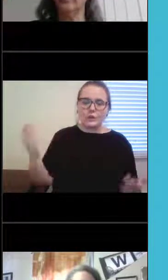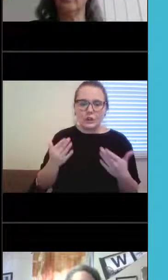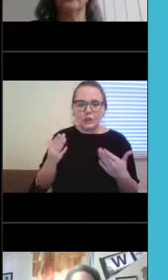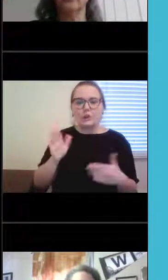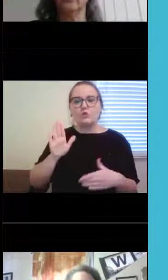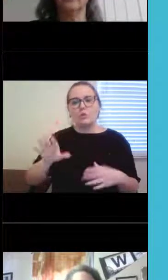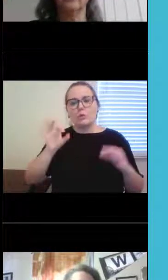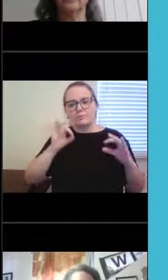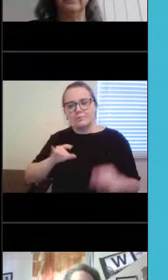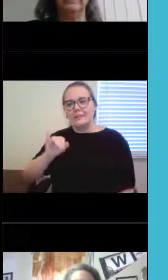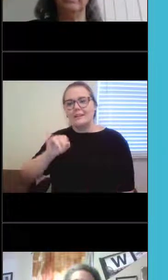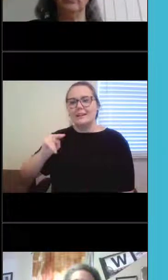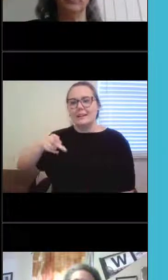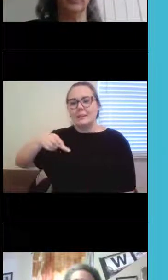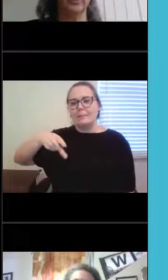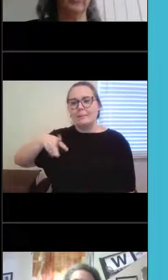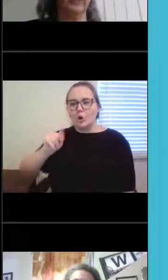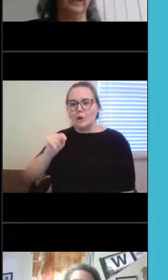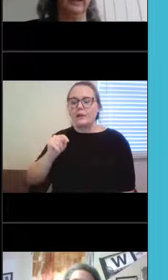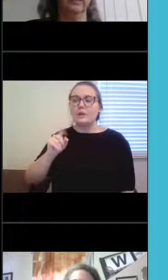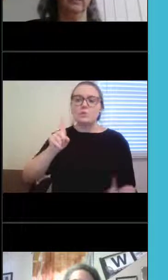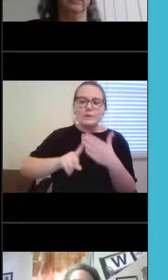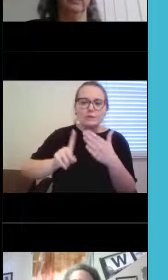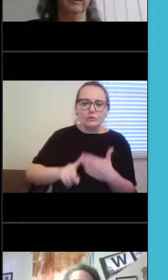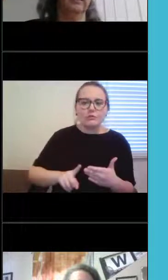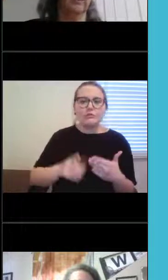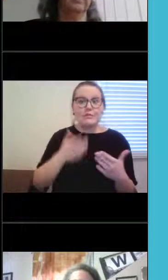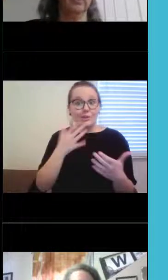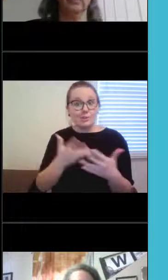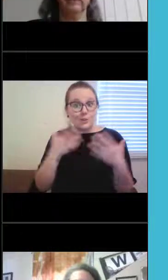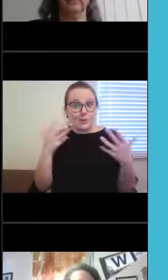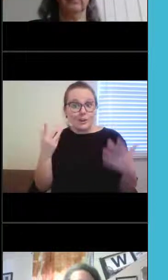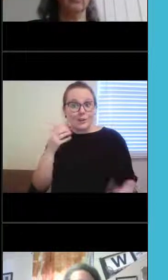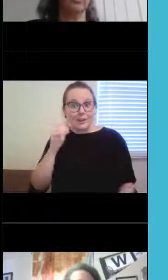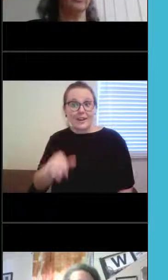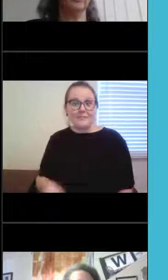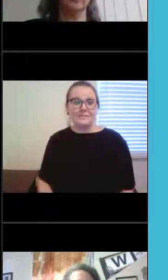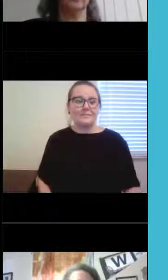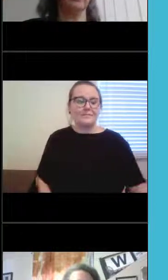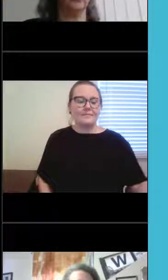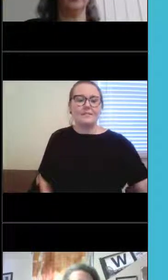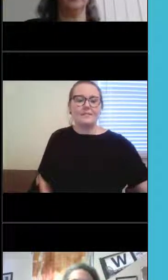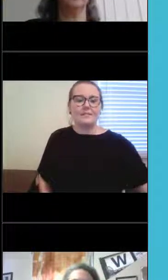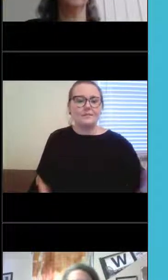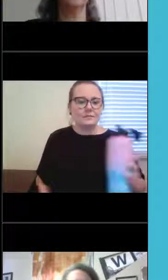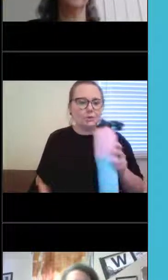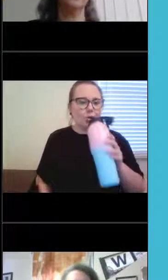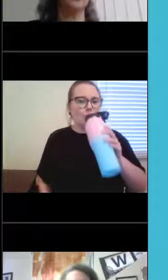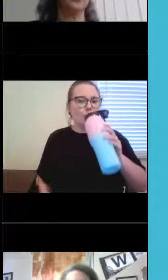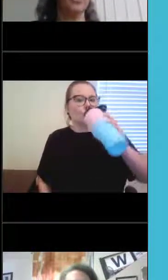you gave about research that's needed. Thank you so much for that, and I'll just let Kris or someone else